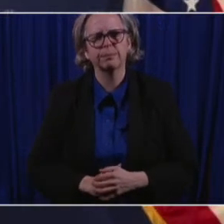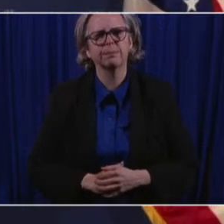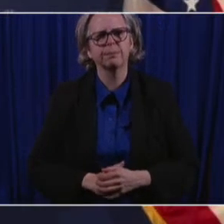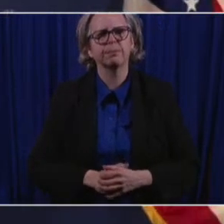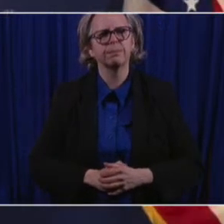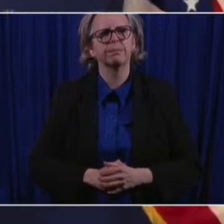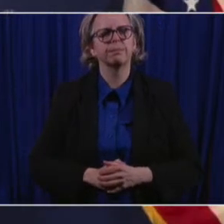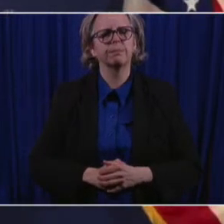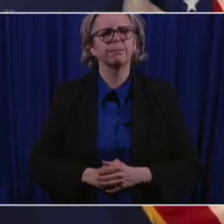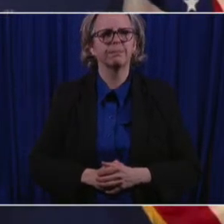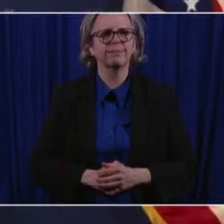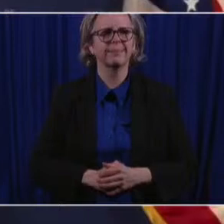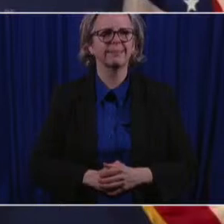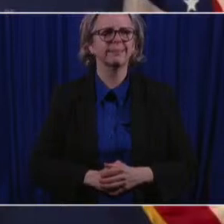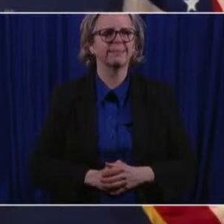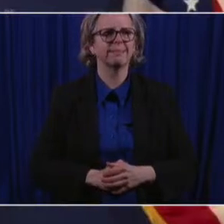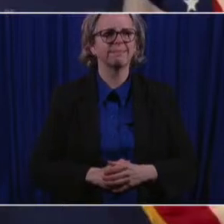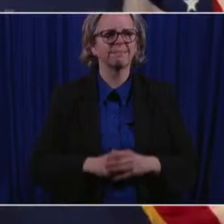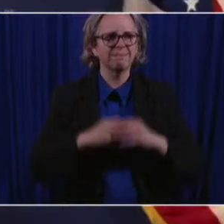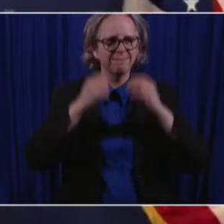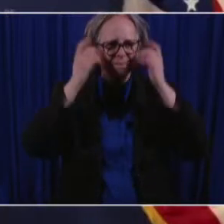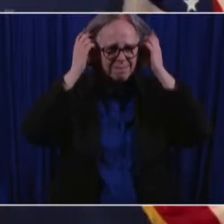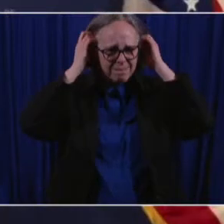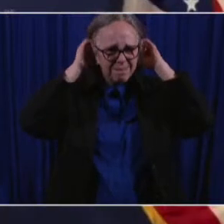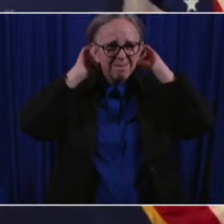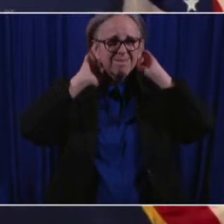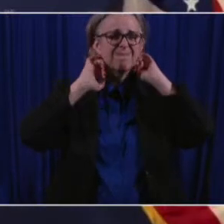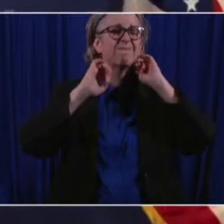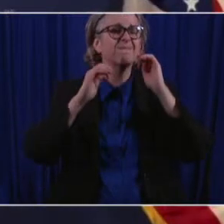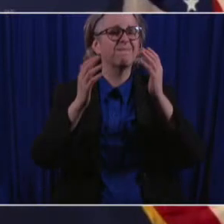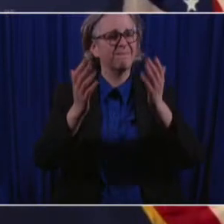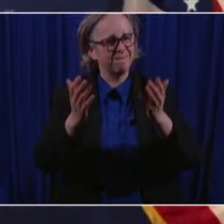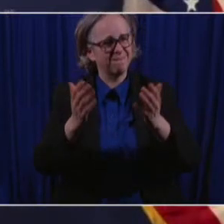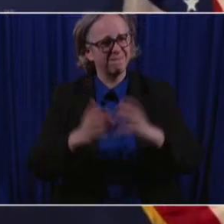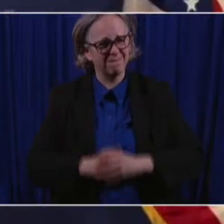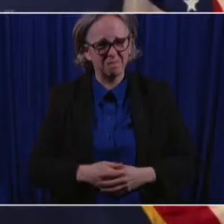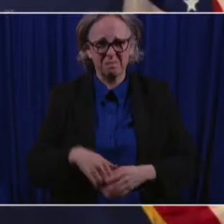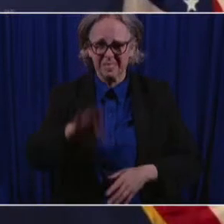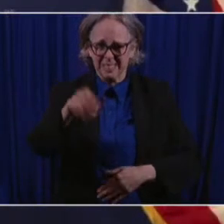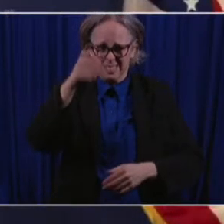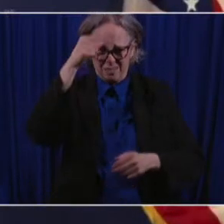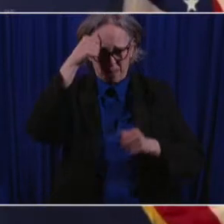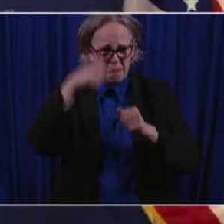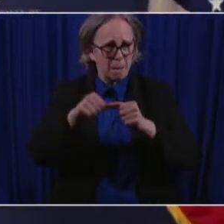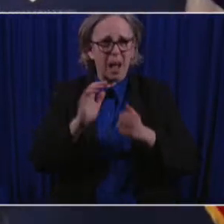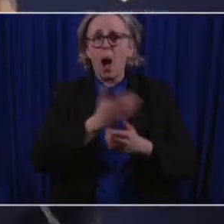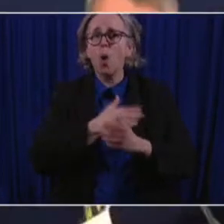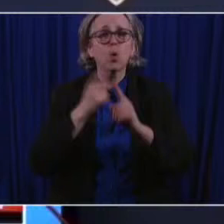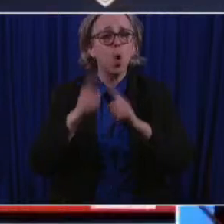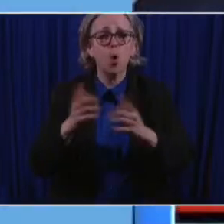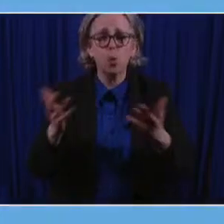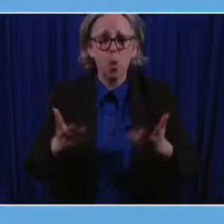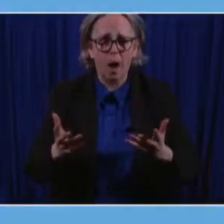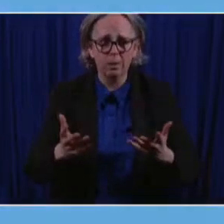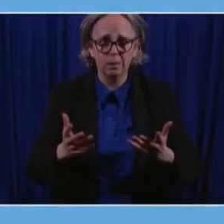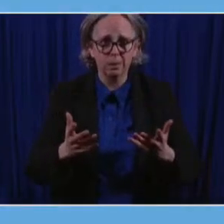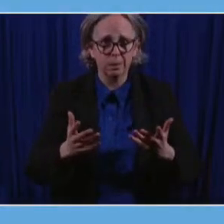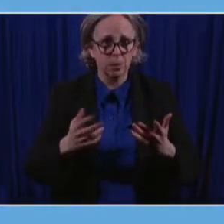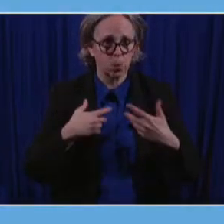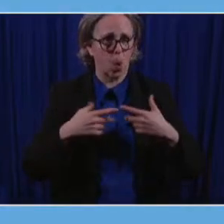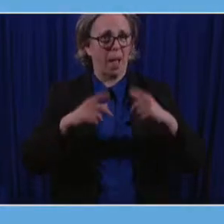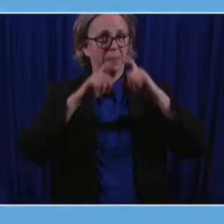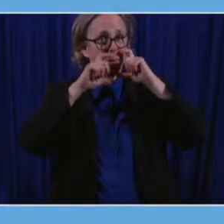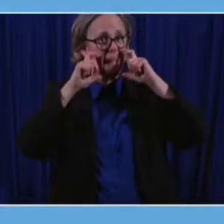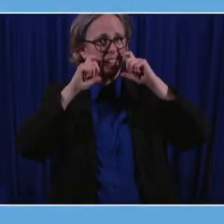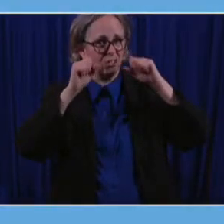Eric, let's go to the next one. This is the number of cases. This is the statewide average.